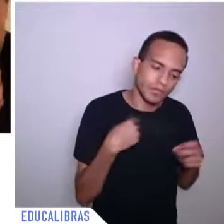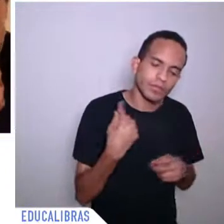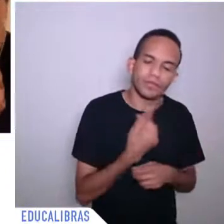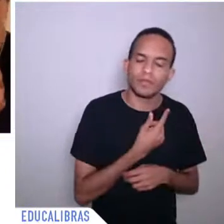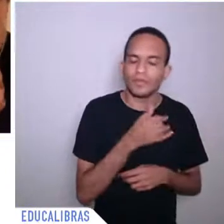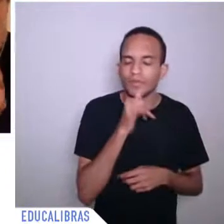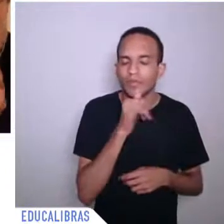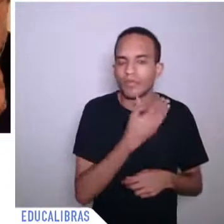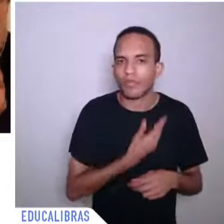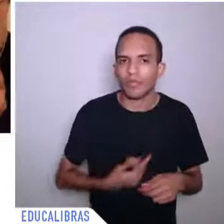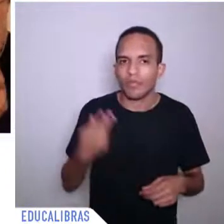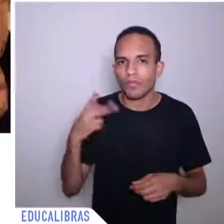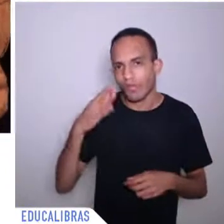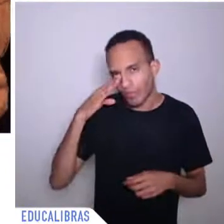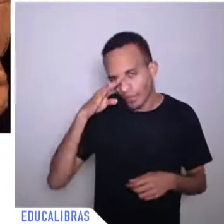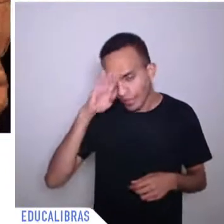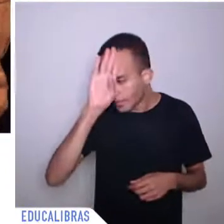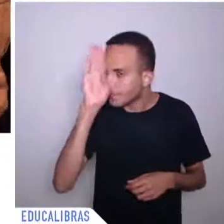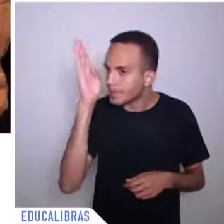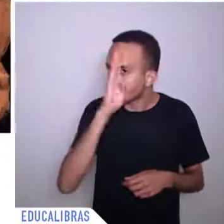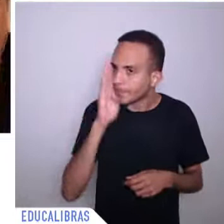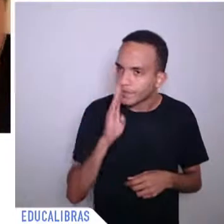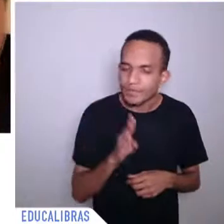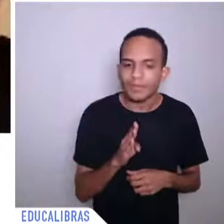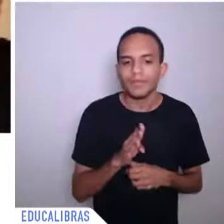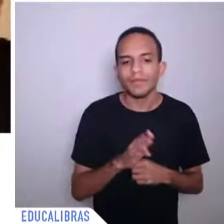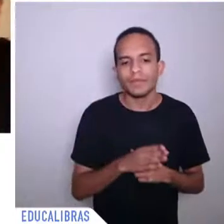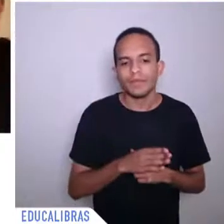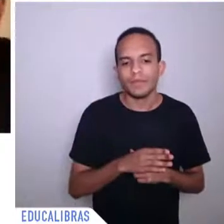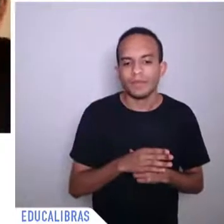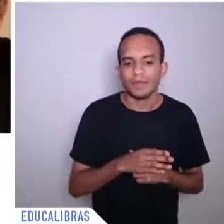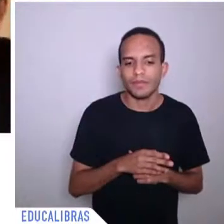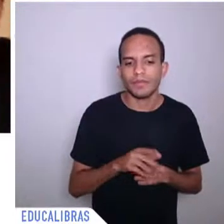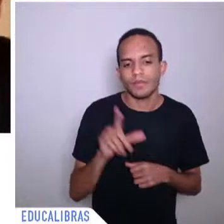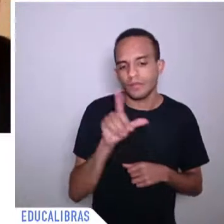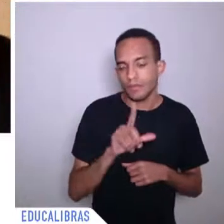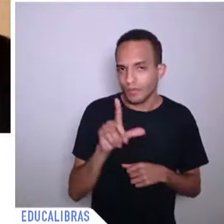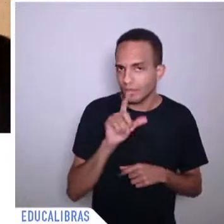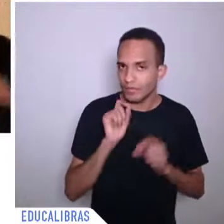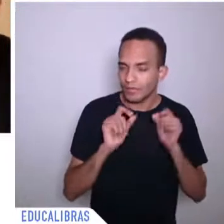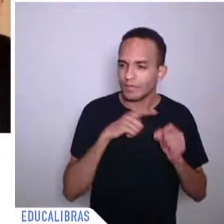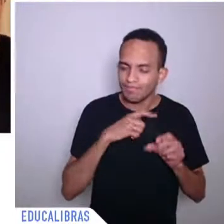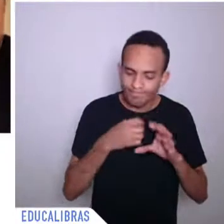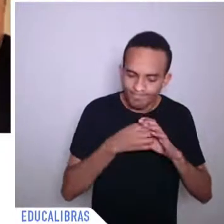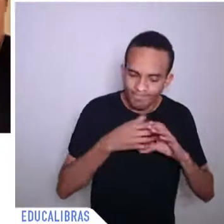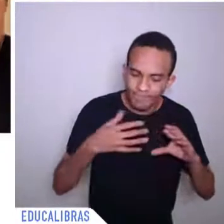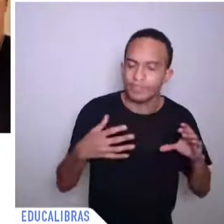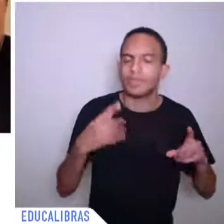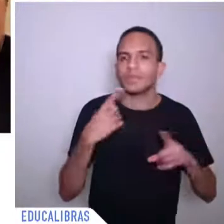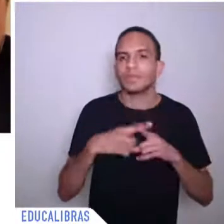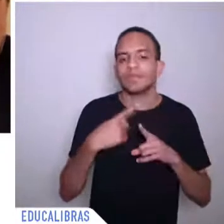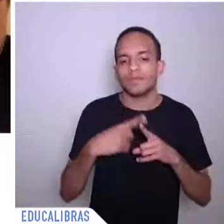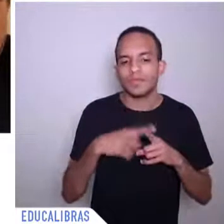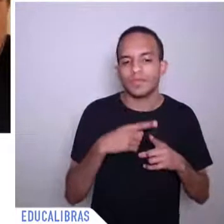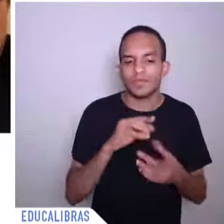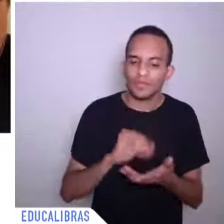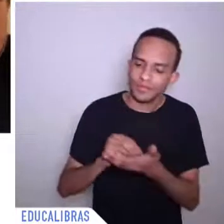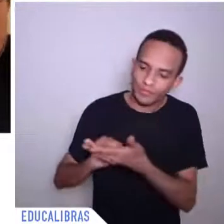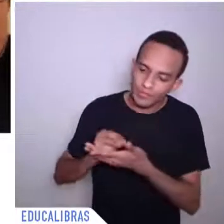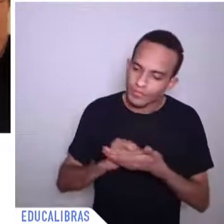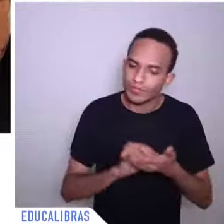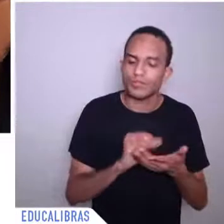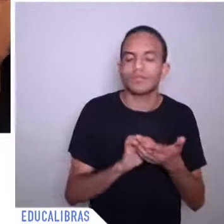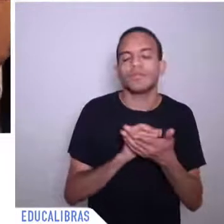And it's worth mentioning, when you look at a government just like Bolsonaro's in Brazil, of course, this